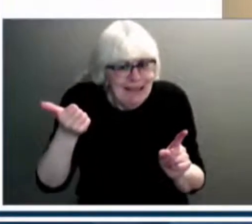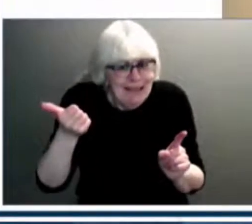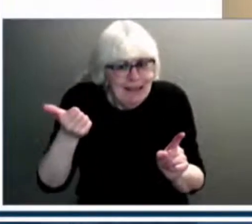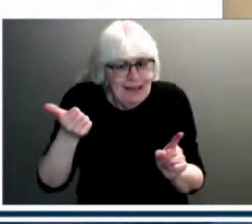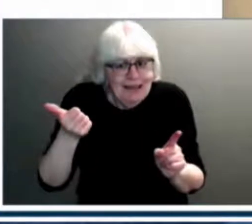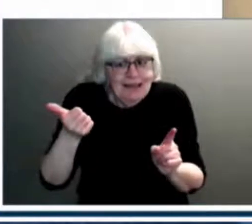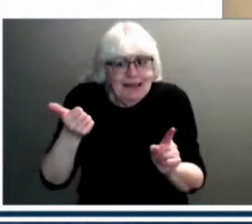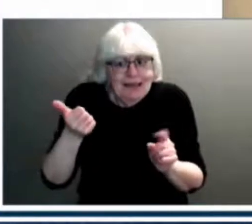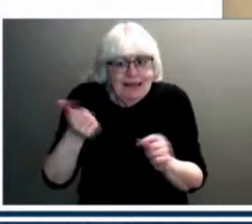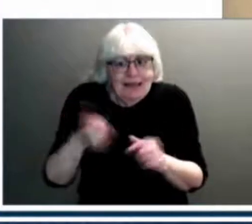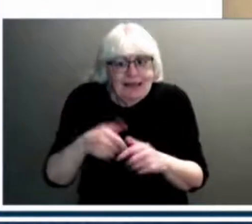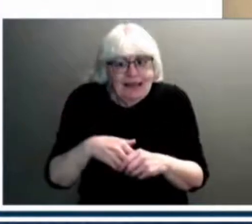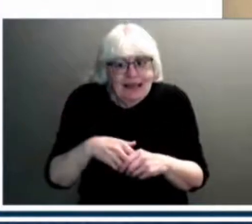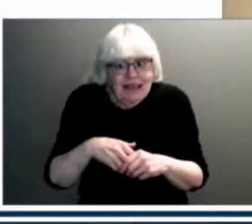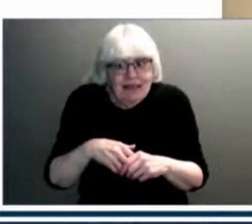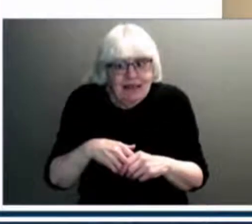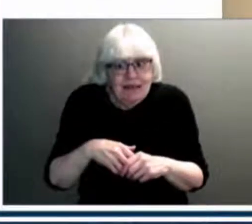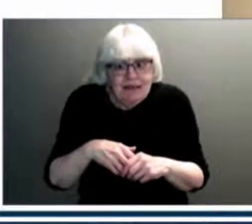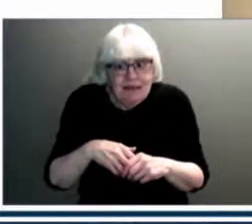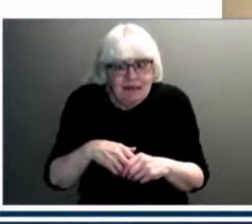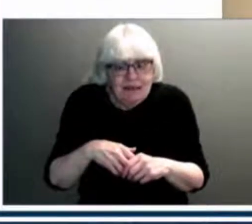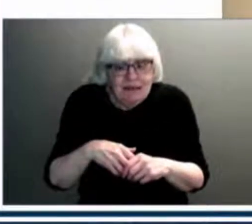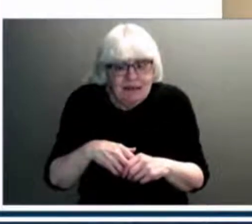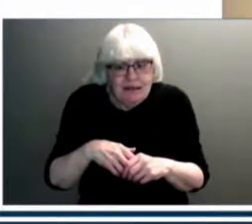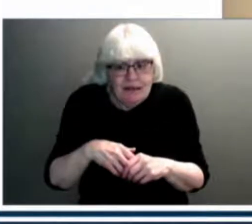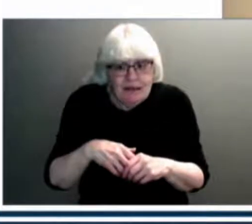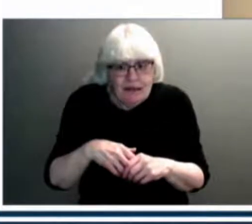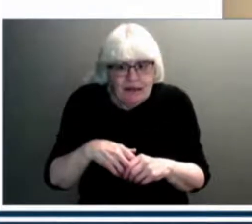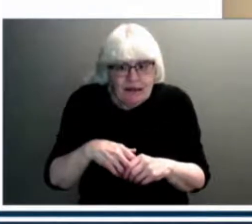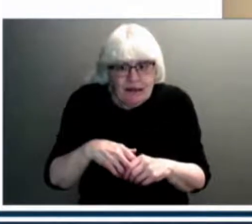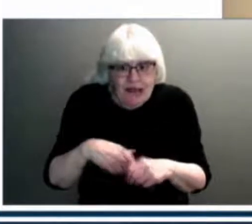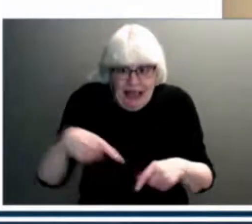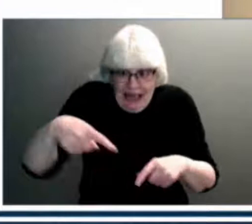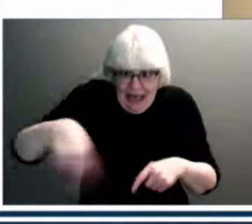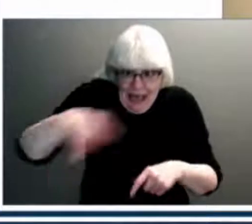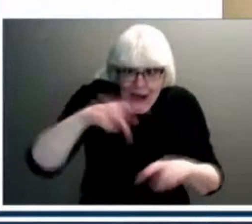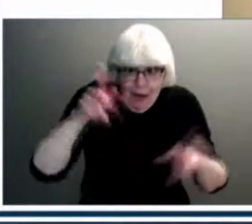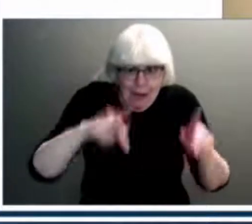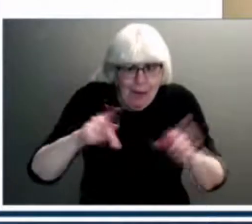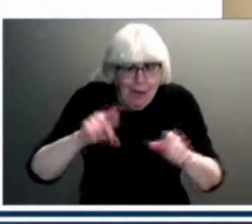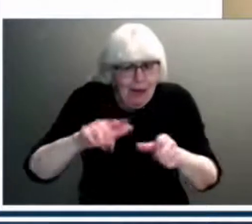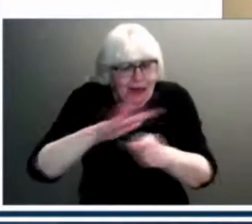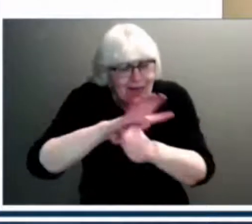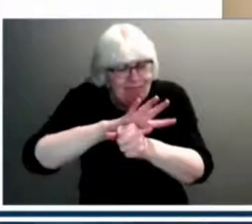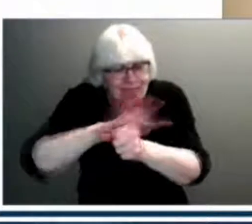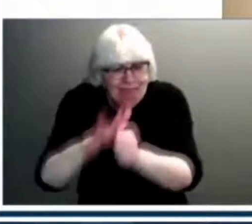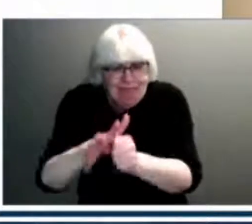people who are COVID cases back under very strict protocols and only